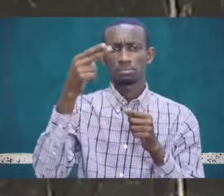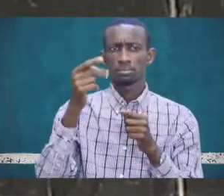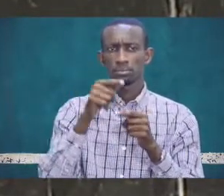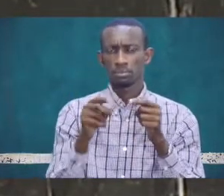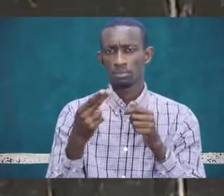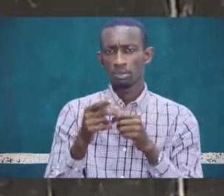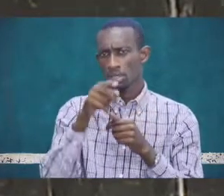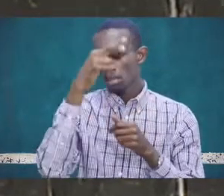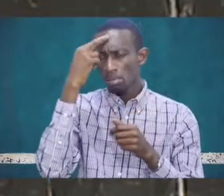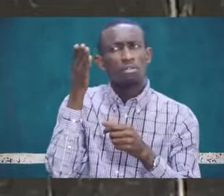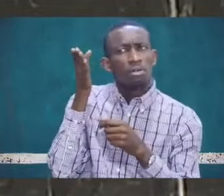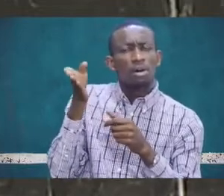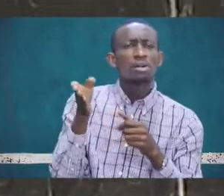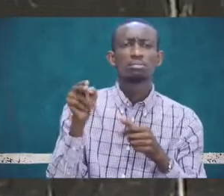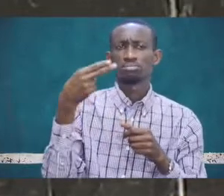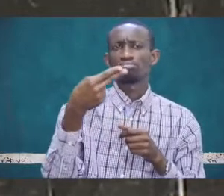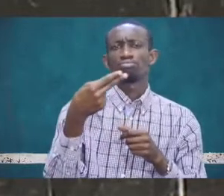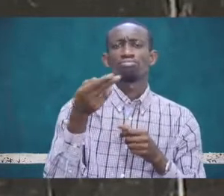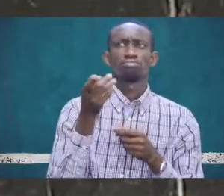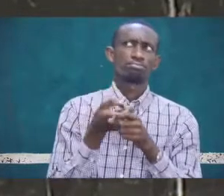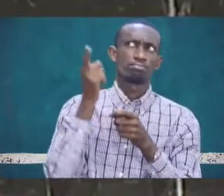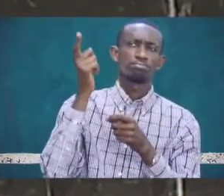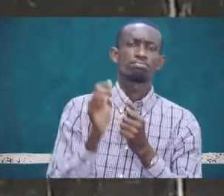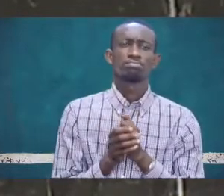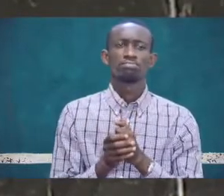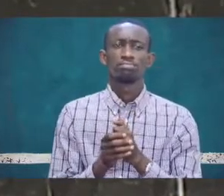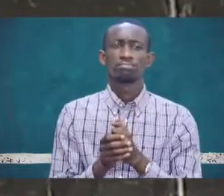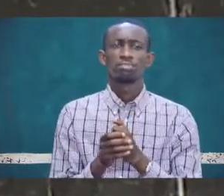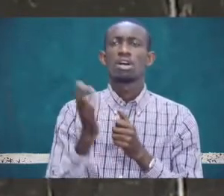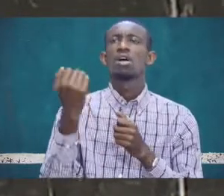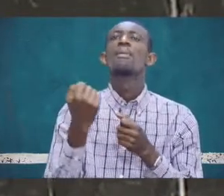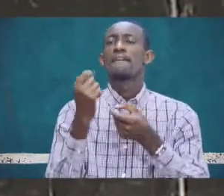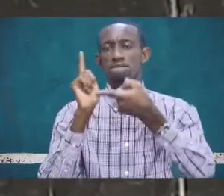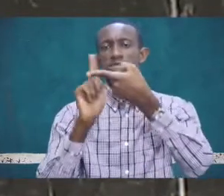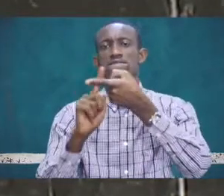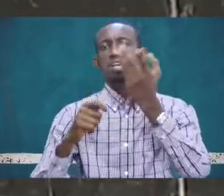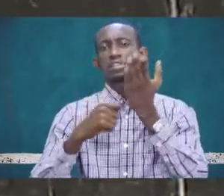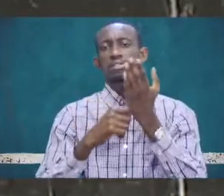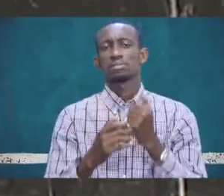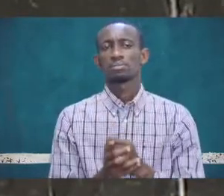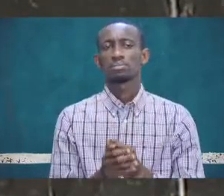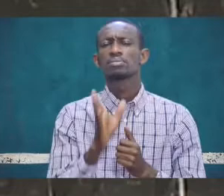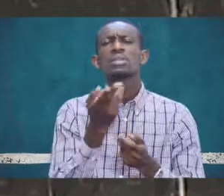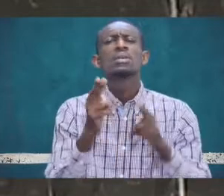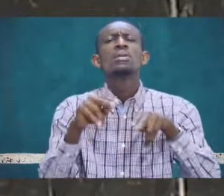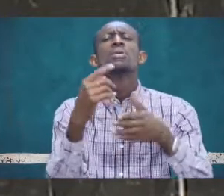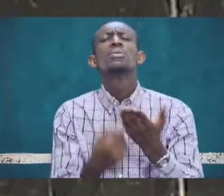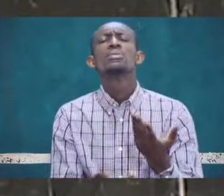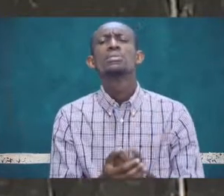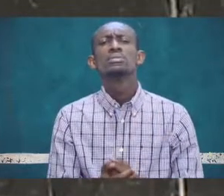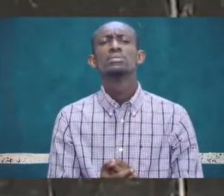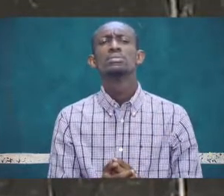because of the hydrogen that comes from here. So this forms a positive charge. So what happens here